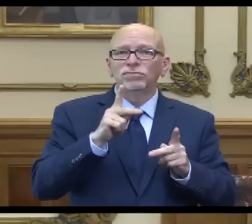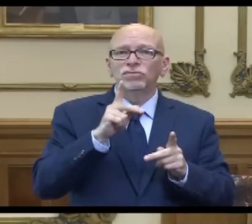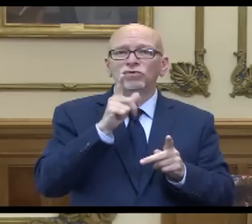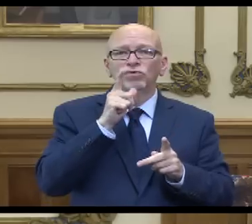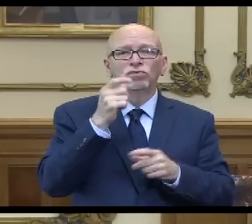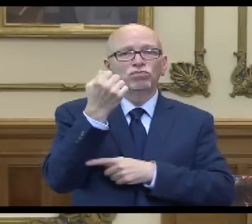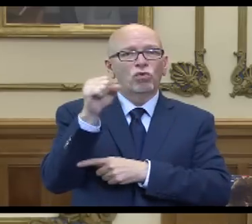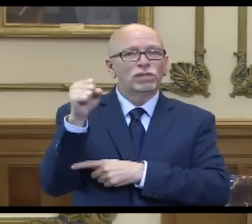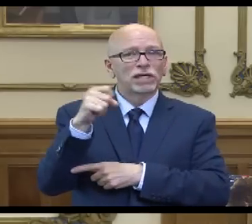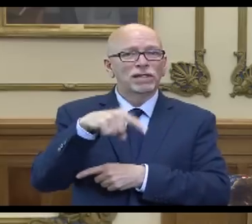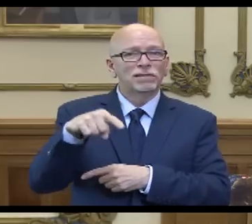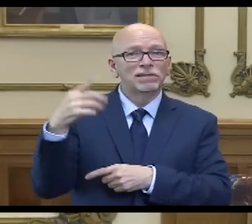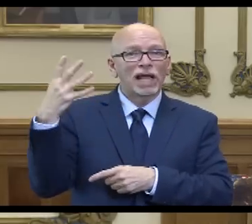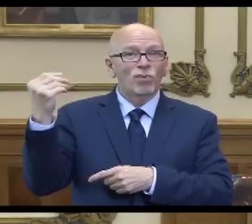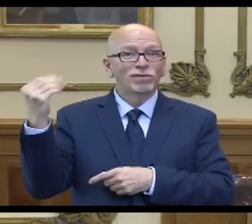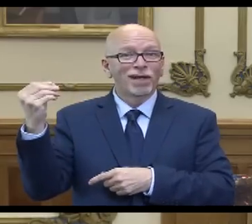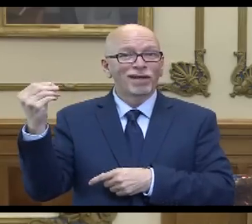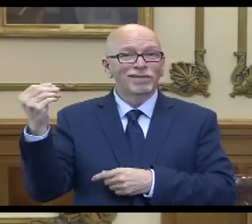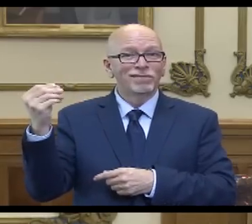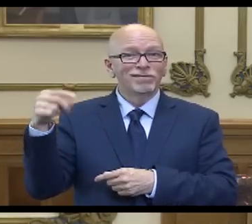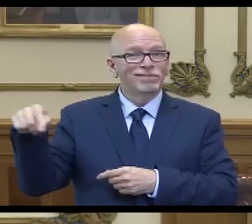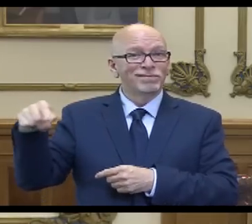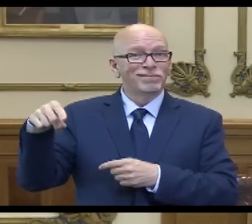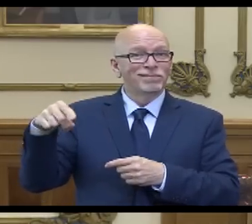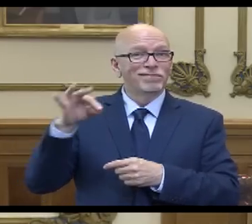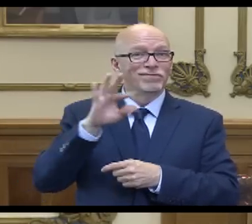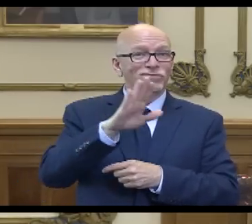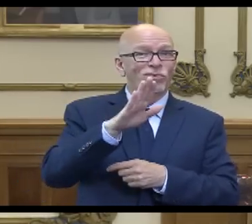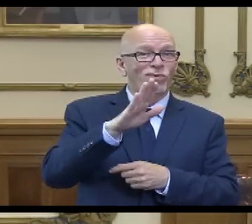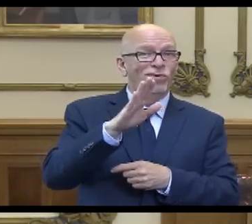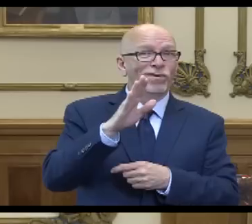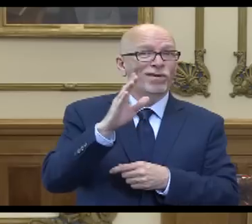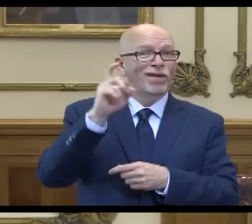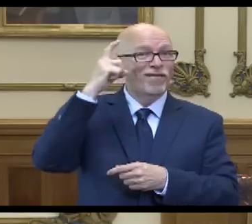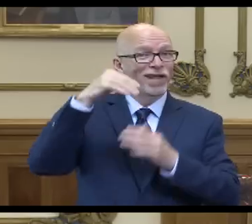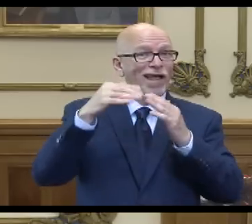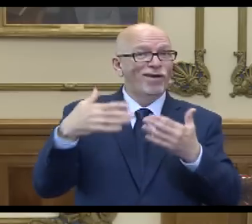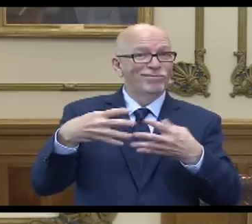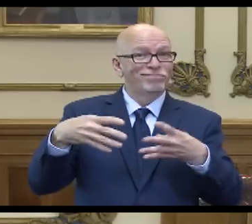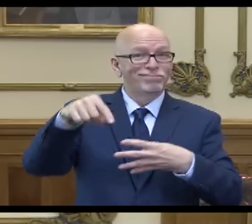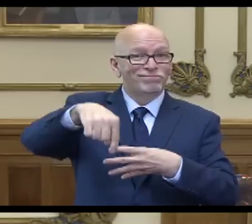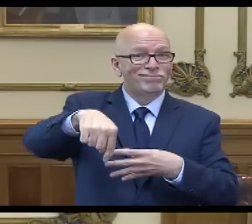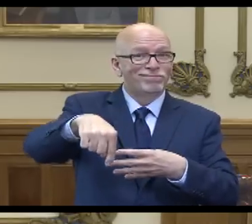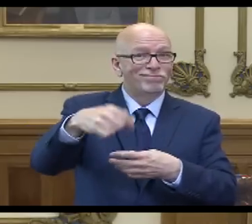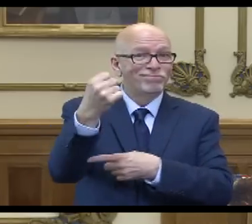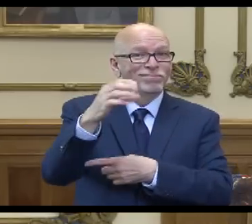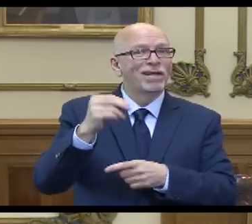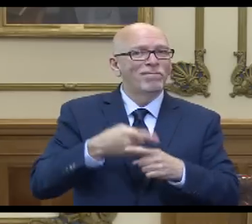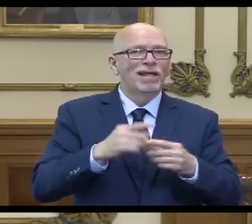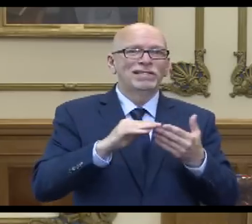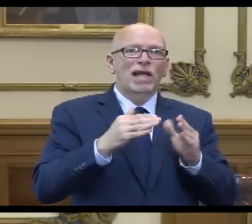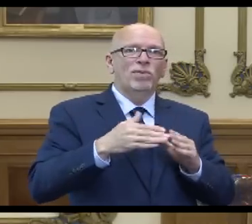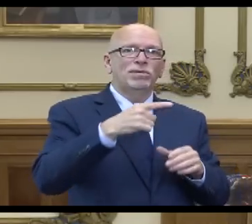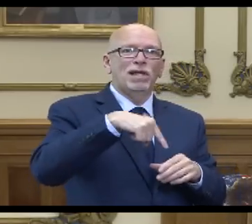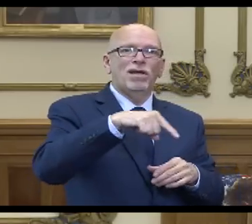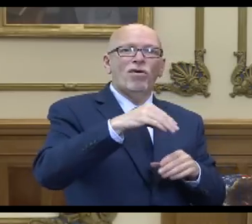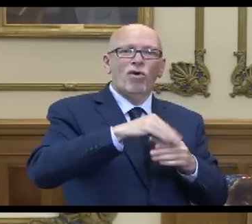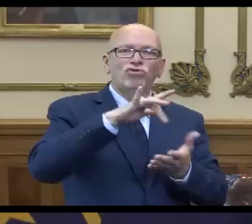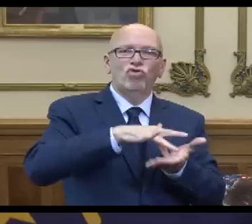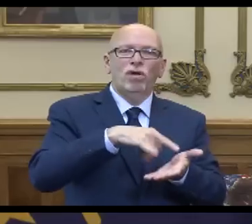been protesting both outside the gates of your governor's mansion as well as downtown and Monument